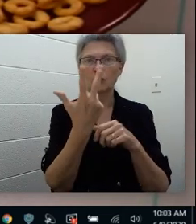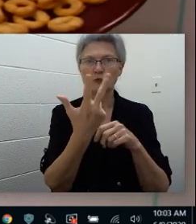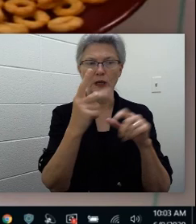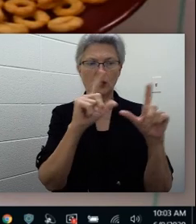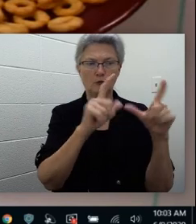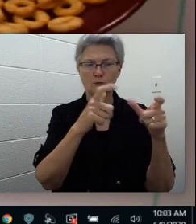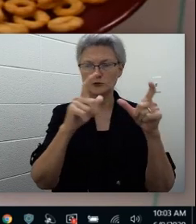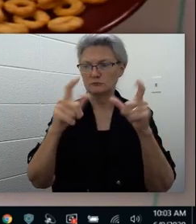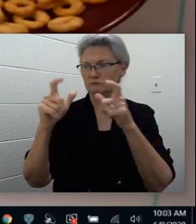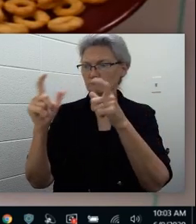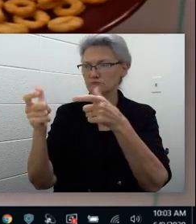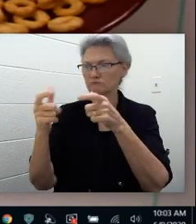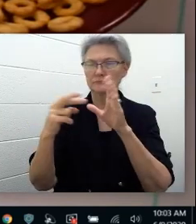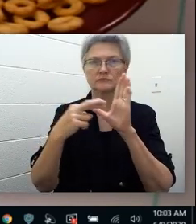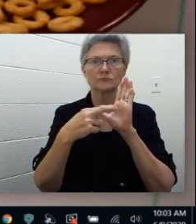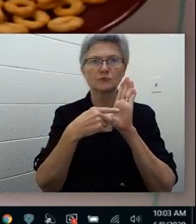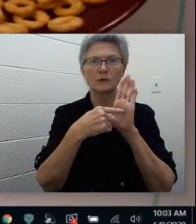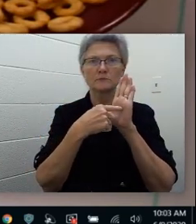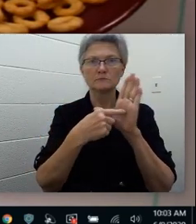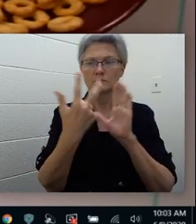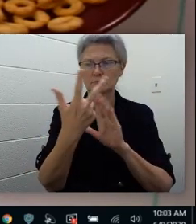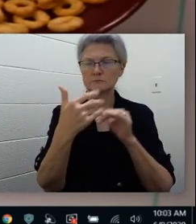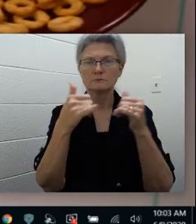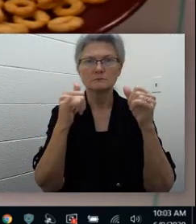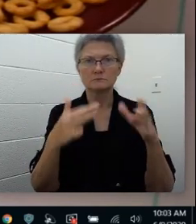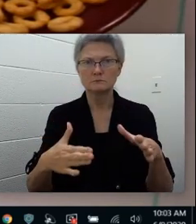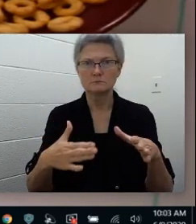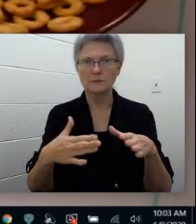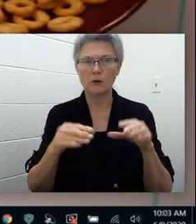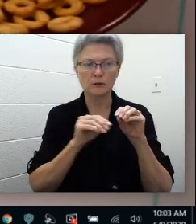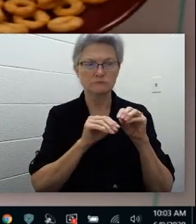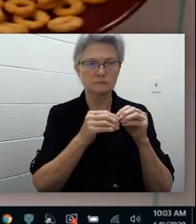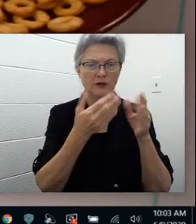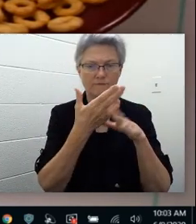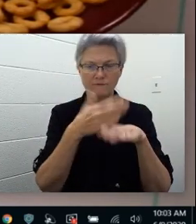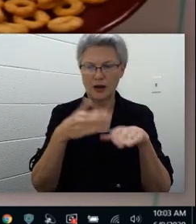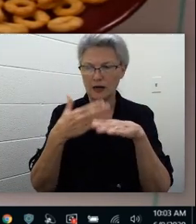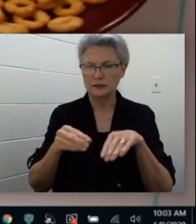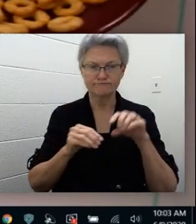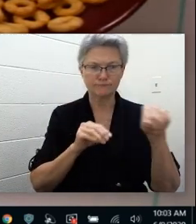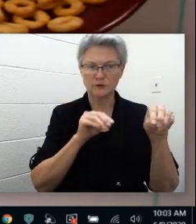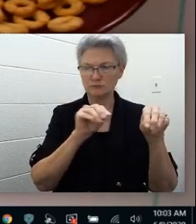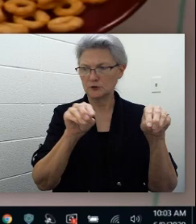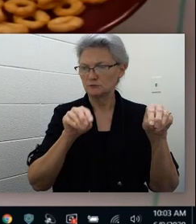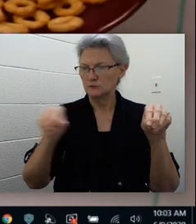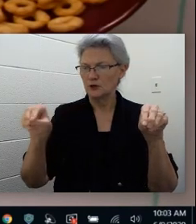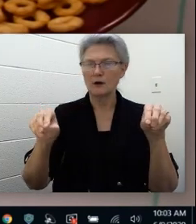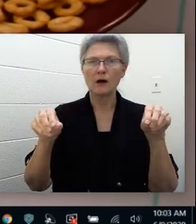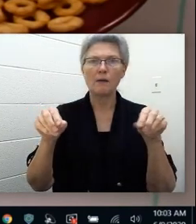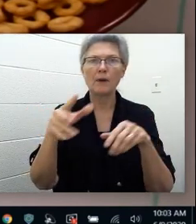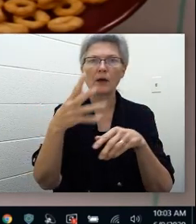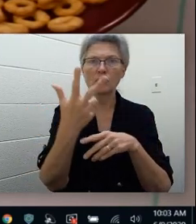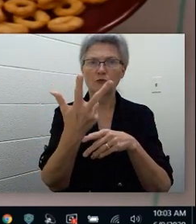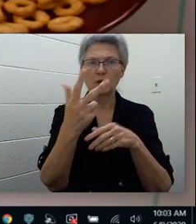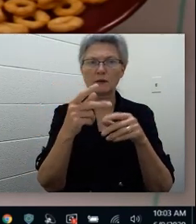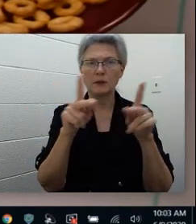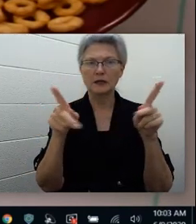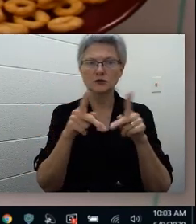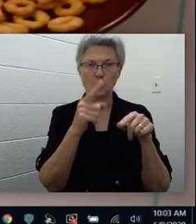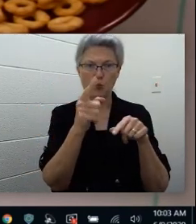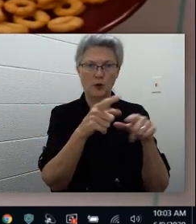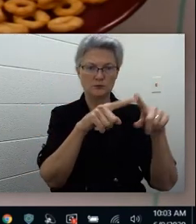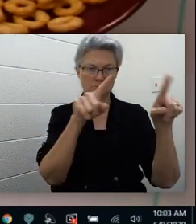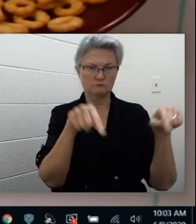the 3 players because I want to share these 28 dominoes among the 3 players. So here's one square for